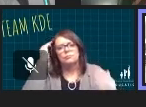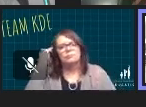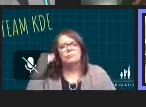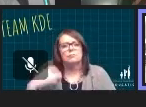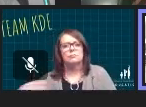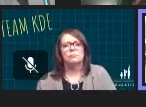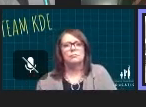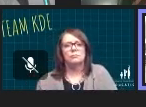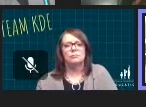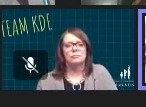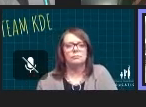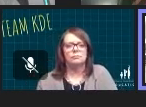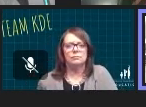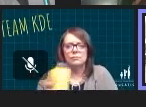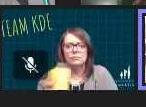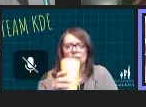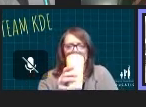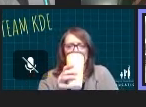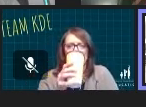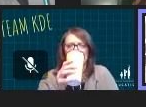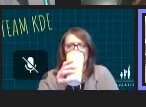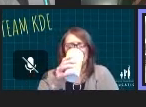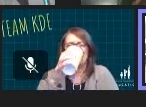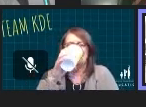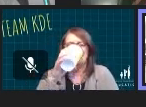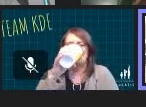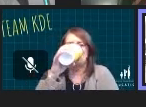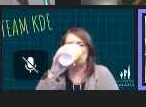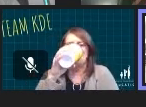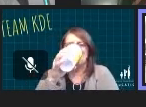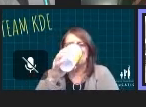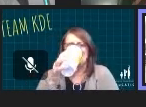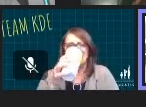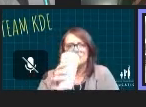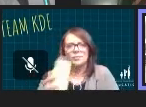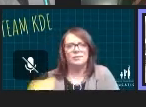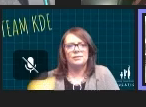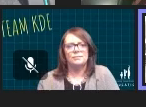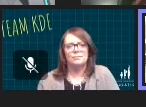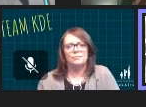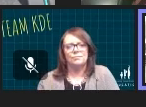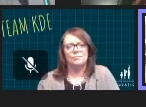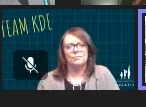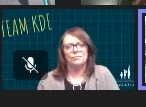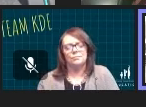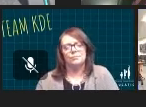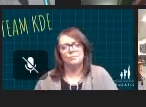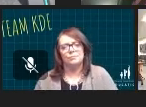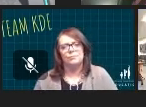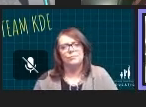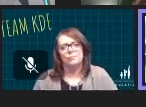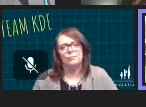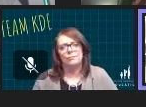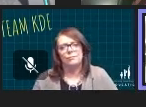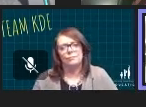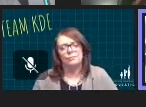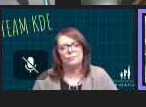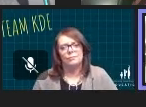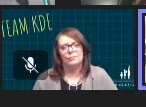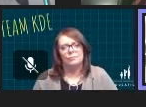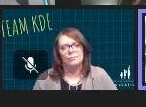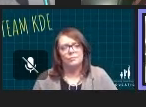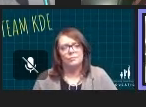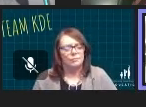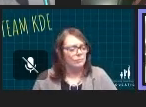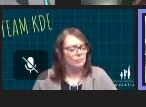at your school. And it goes into what the offerings are, goes into the courses at different grades, and it goes into